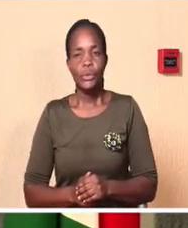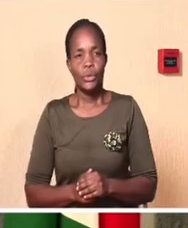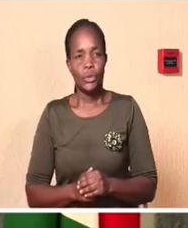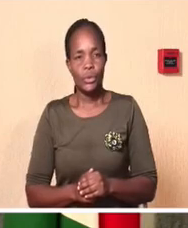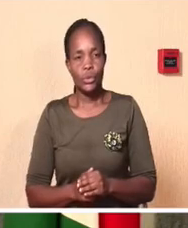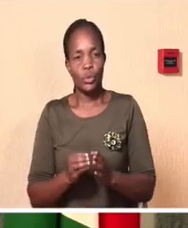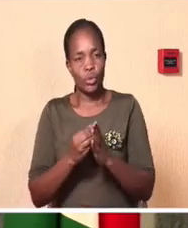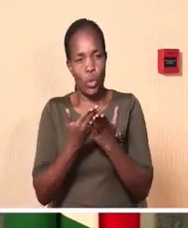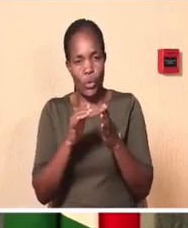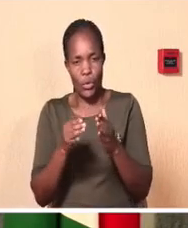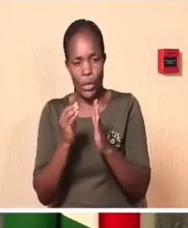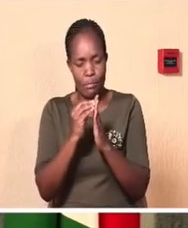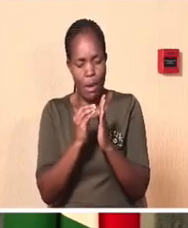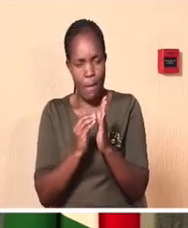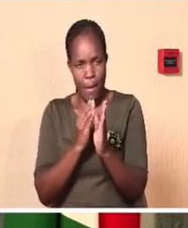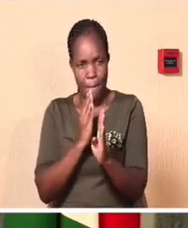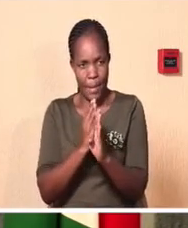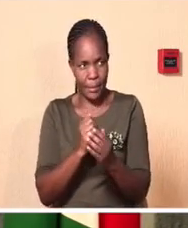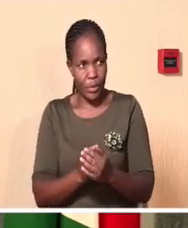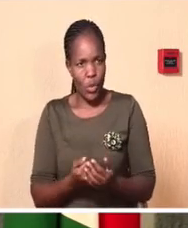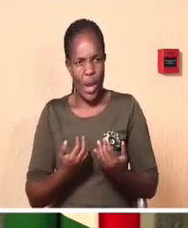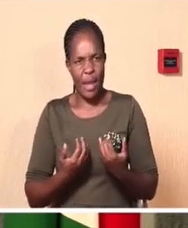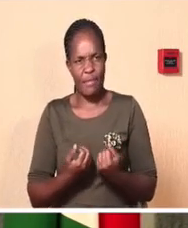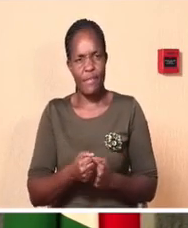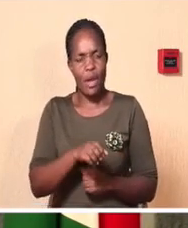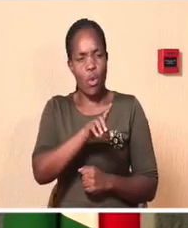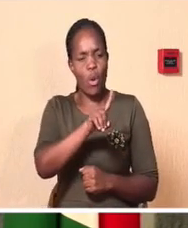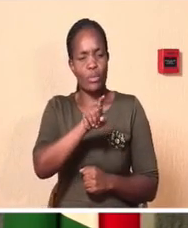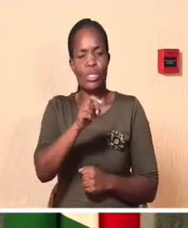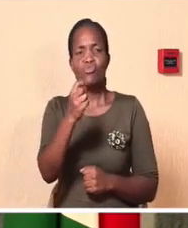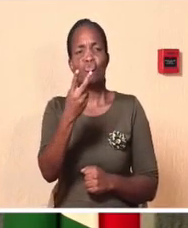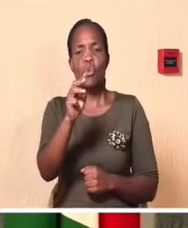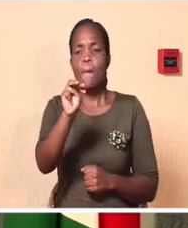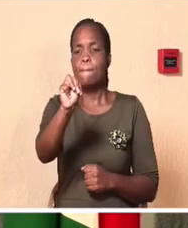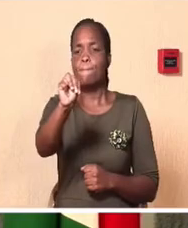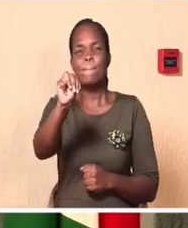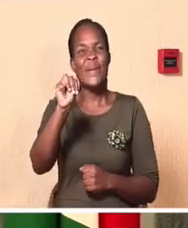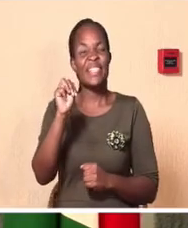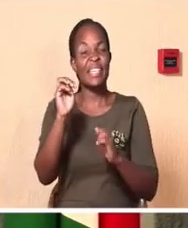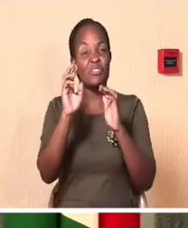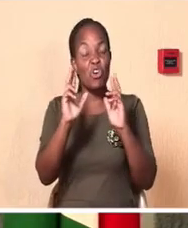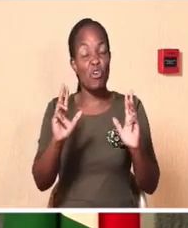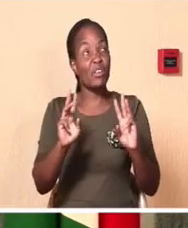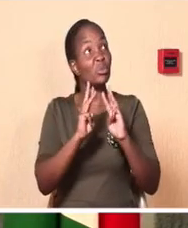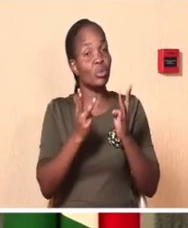speak, over 1.2 million people have